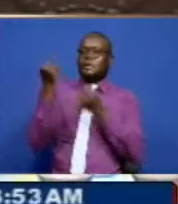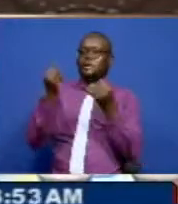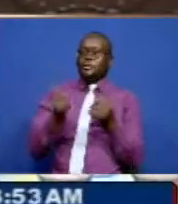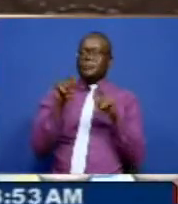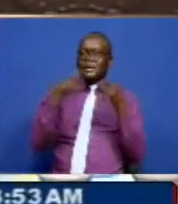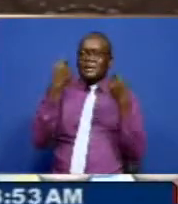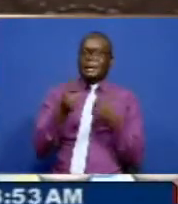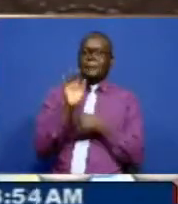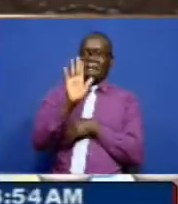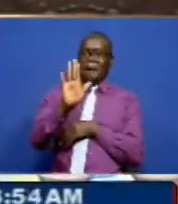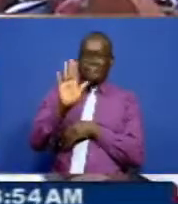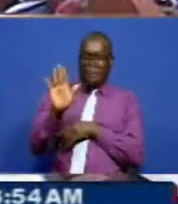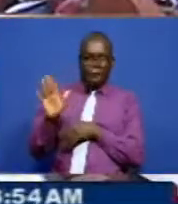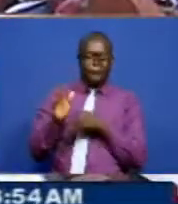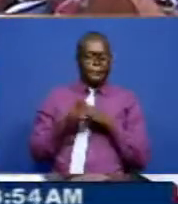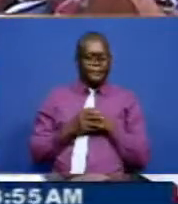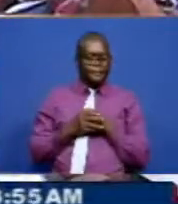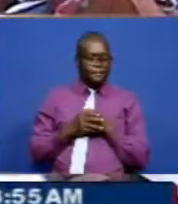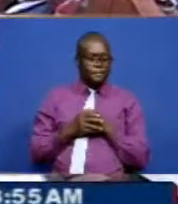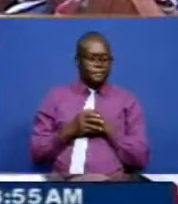team?